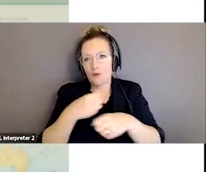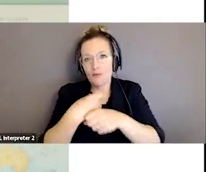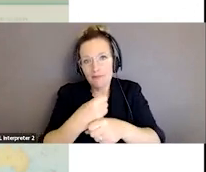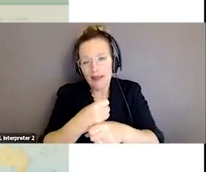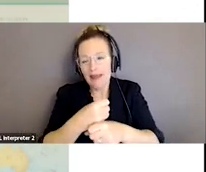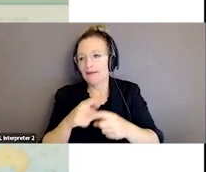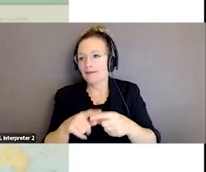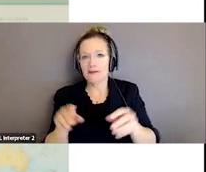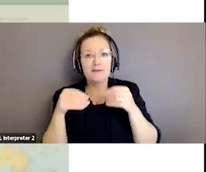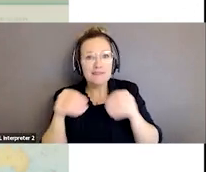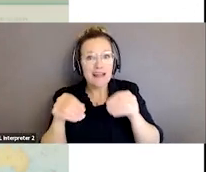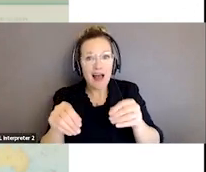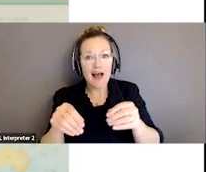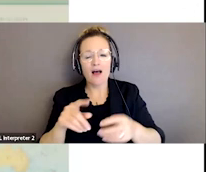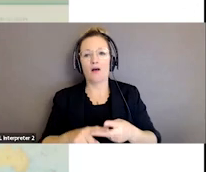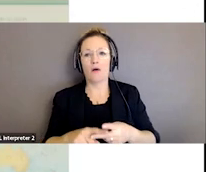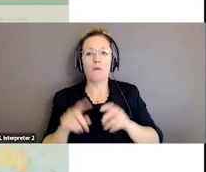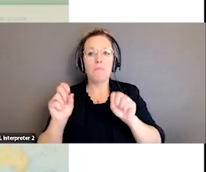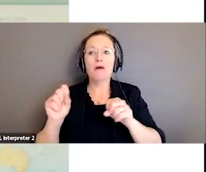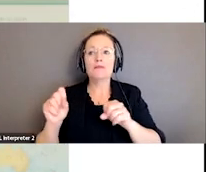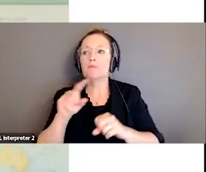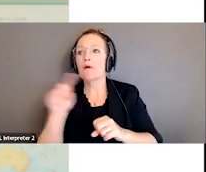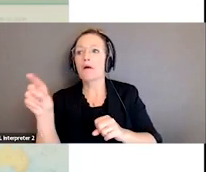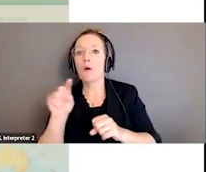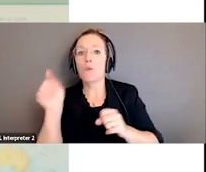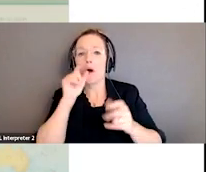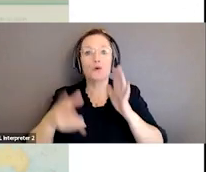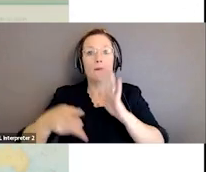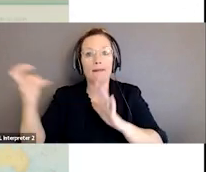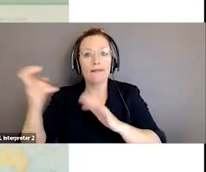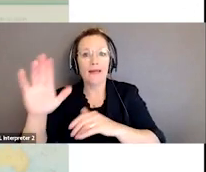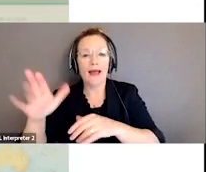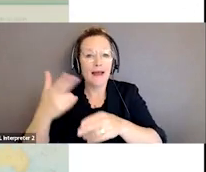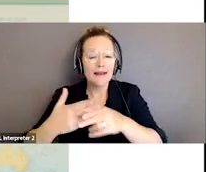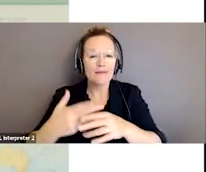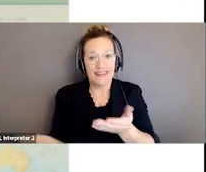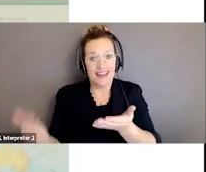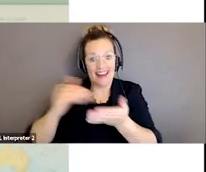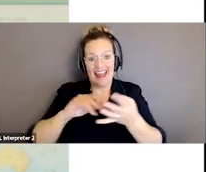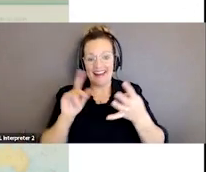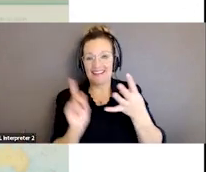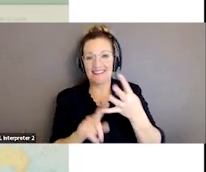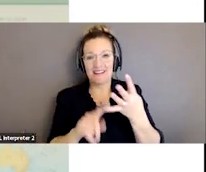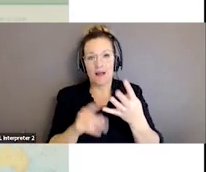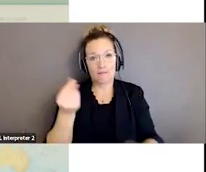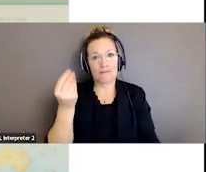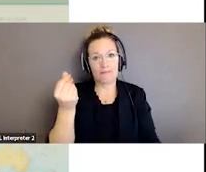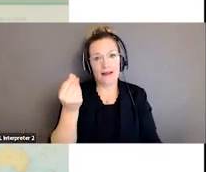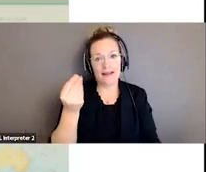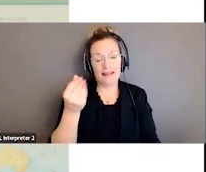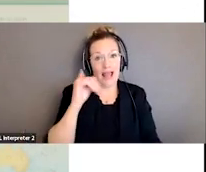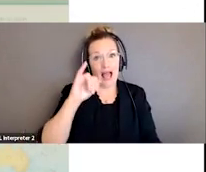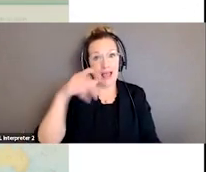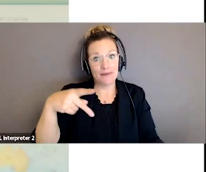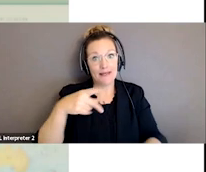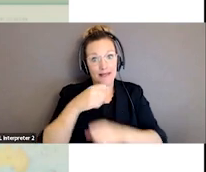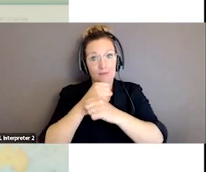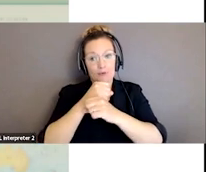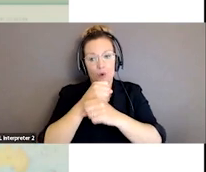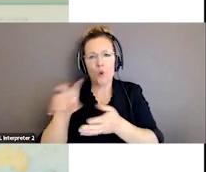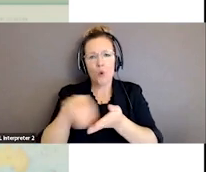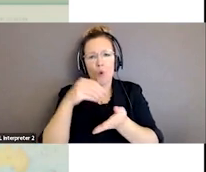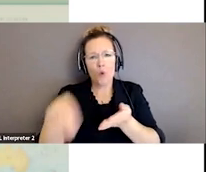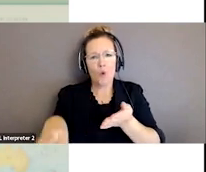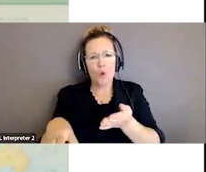the potential infringers are, and then finally, what is your budget? Because as we know, IP protection can be quite expensive,